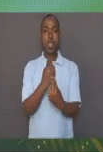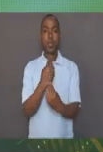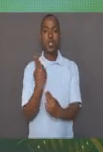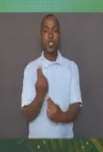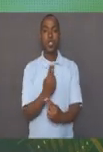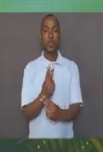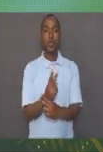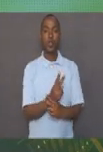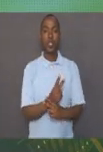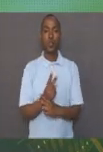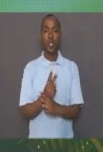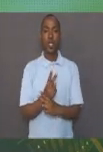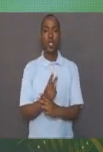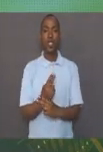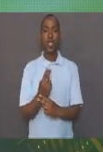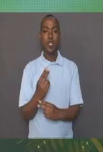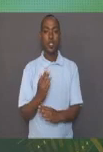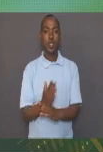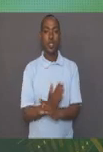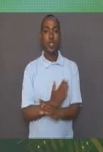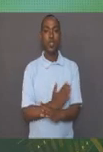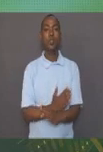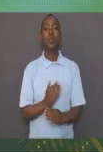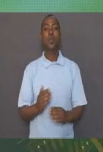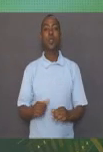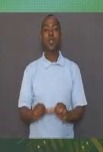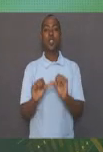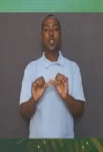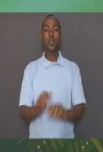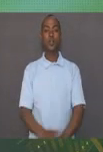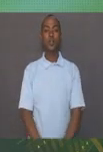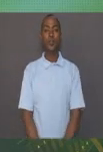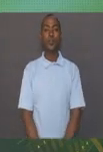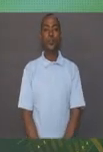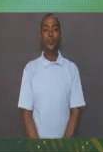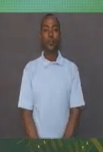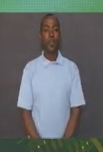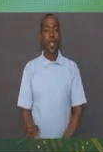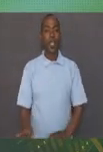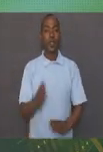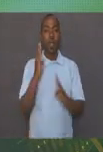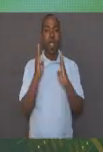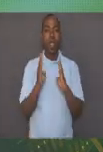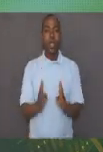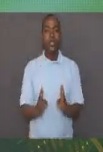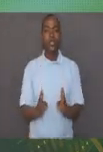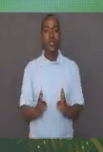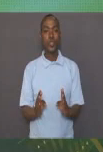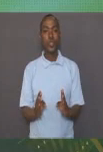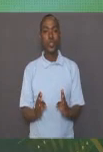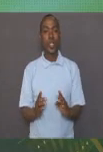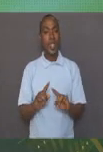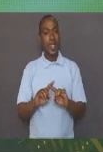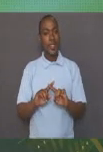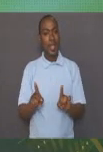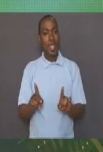and nutritional quality of the food available. The biologists look at